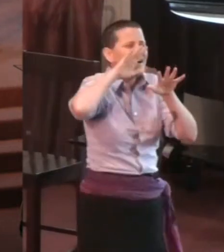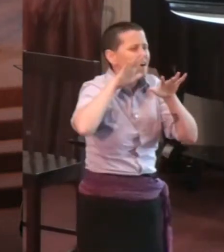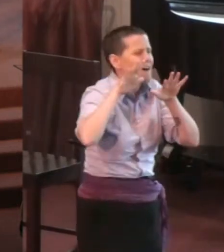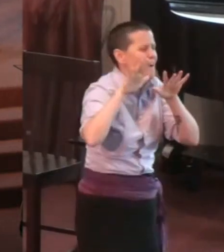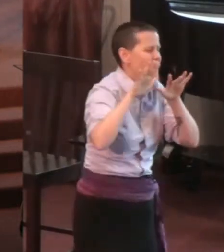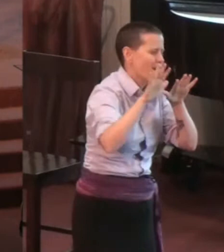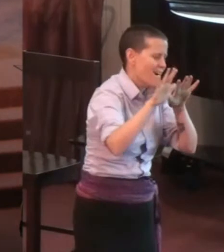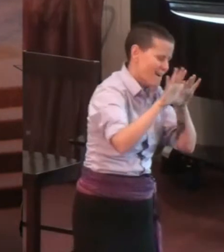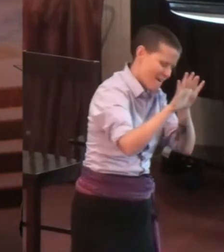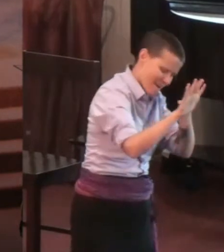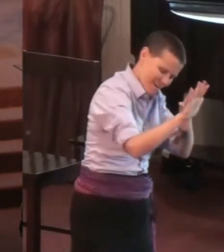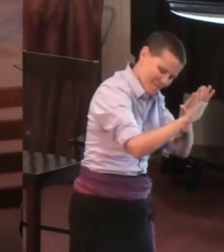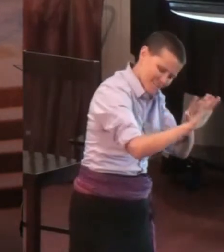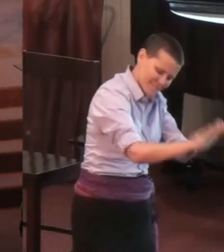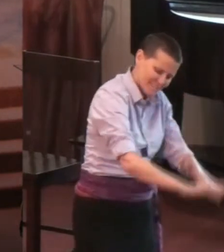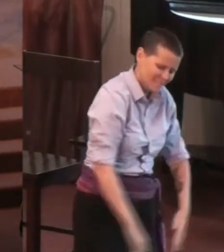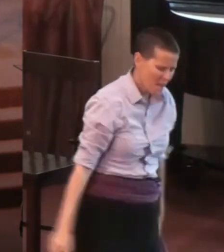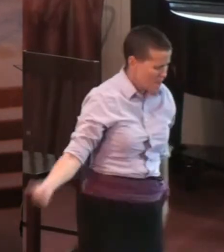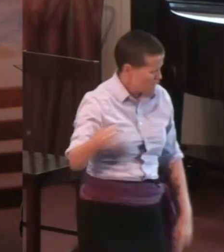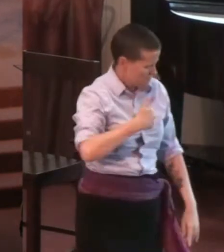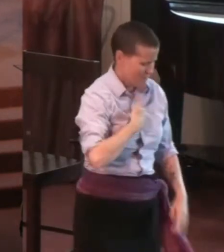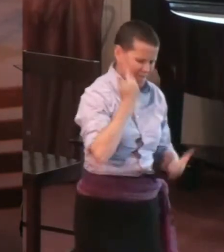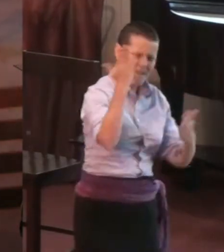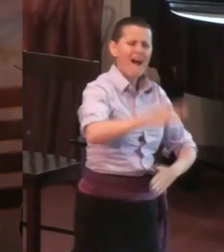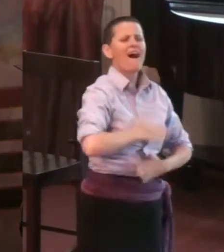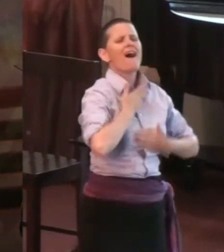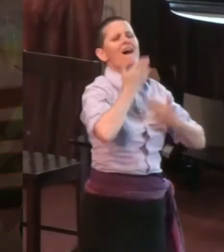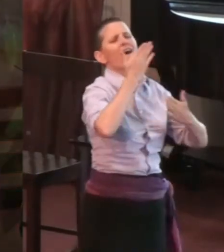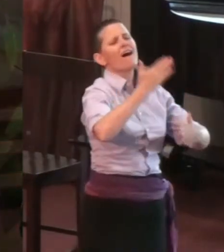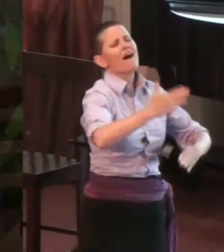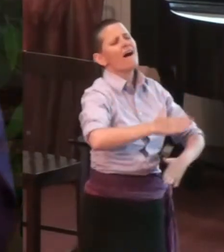you. You're the heart of my contentment, yes.